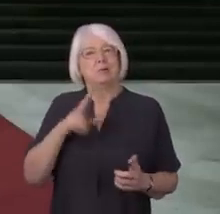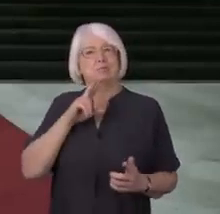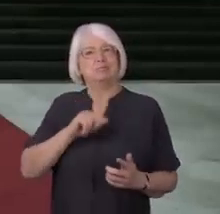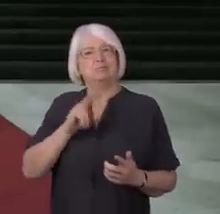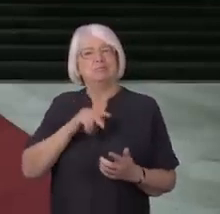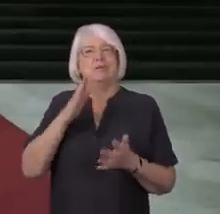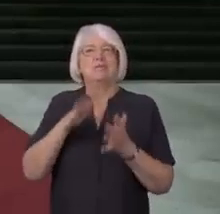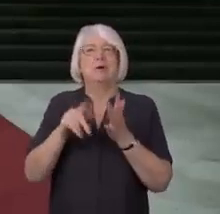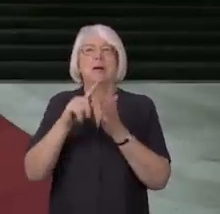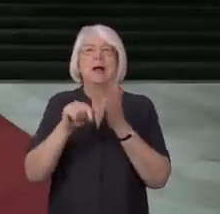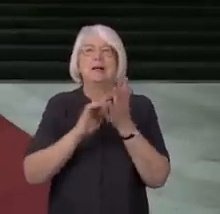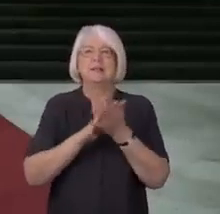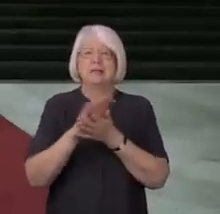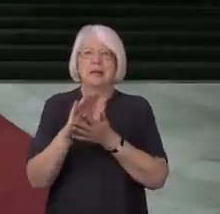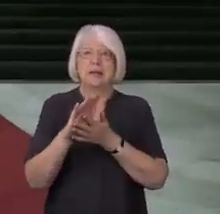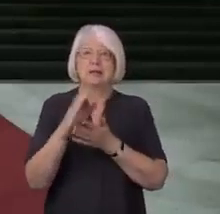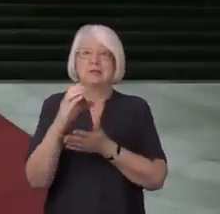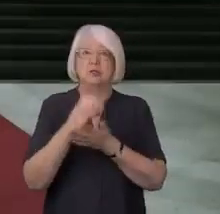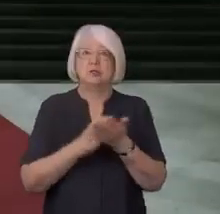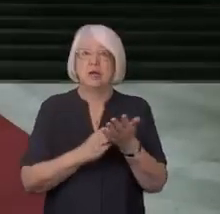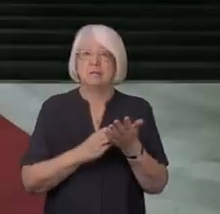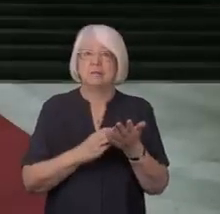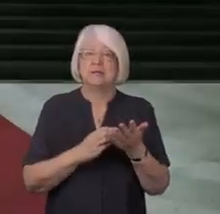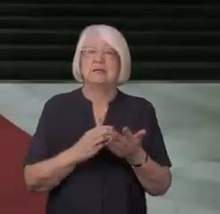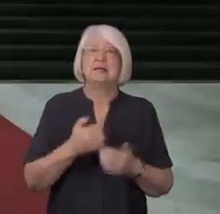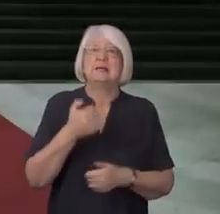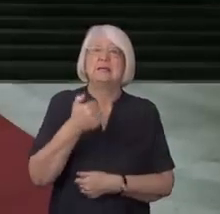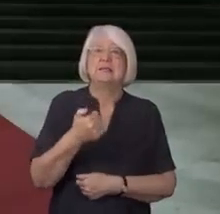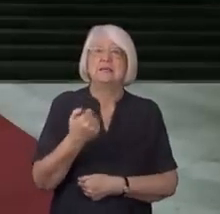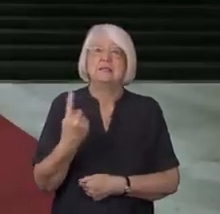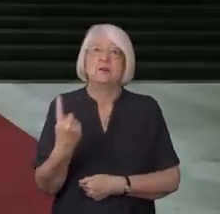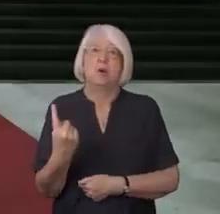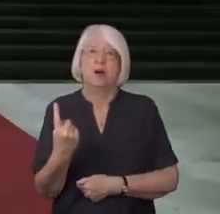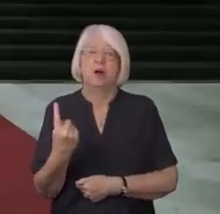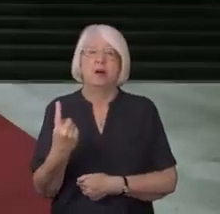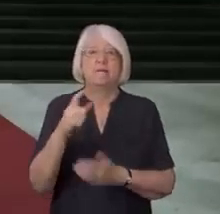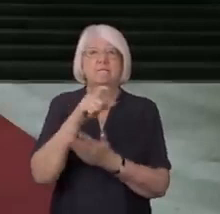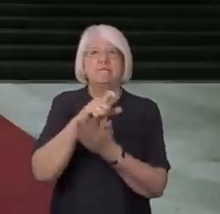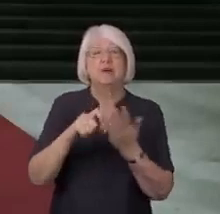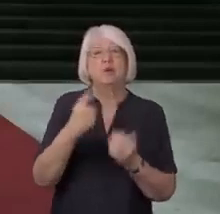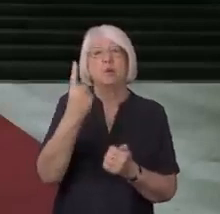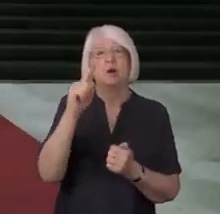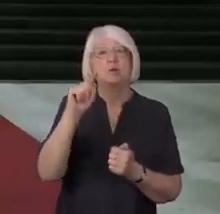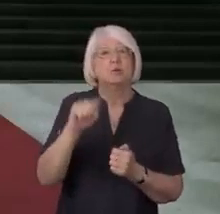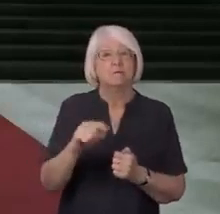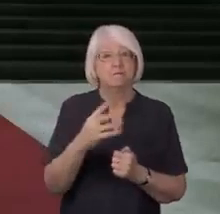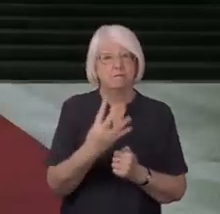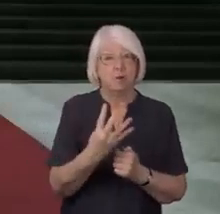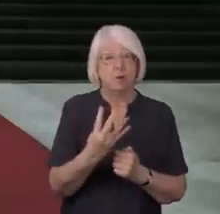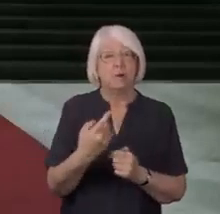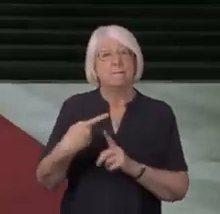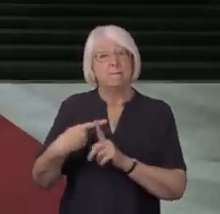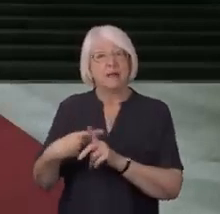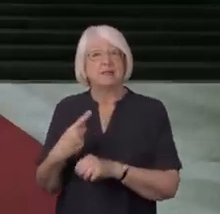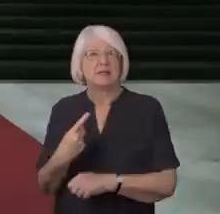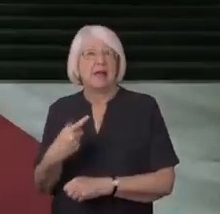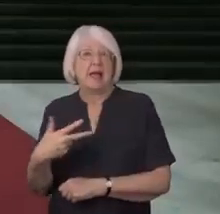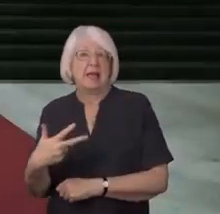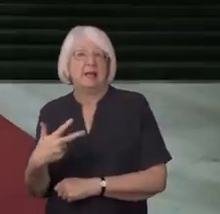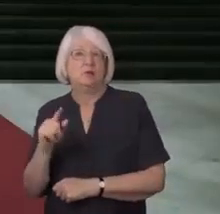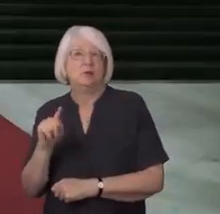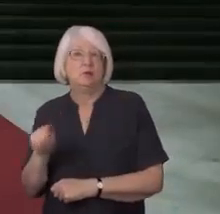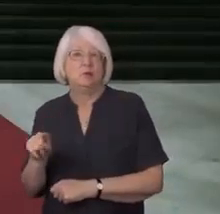from Isaiah chapter 61. Verses 1 to 4 and 8 to